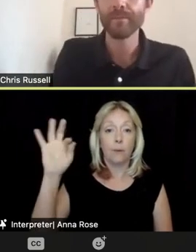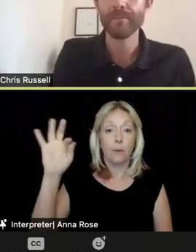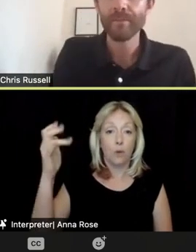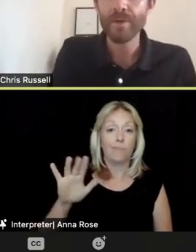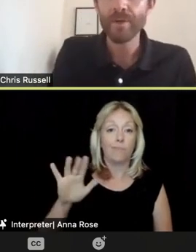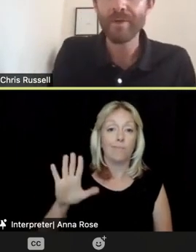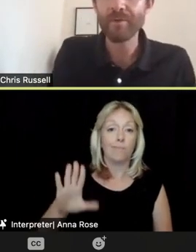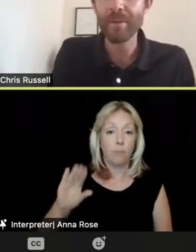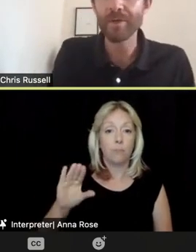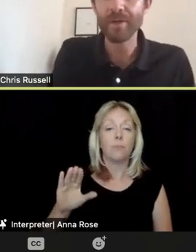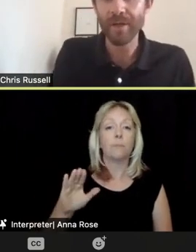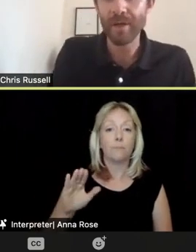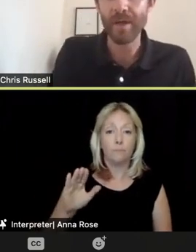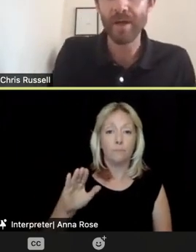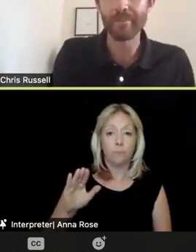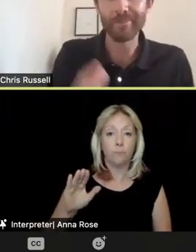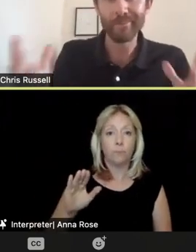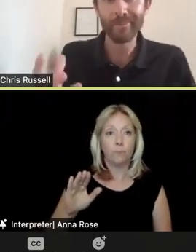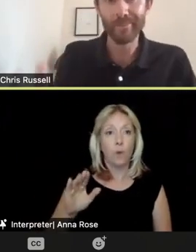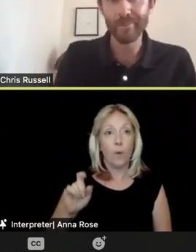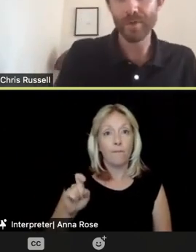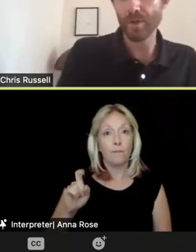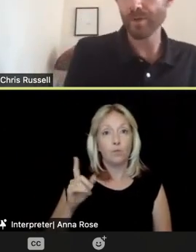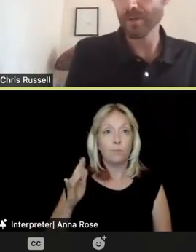wanted. So you have to be able to think